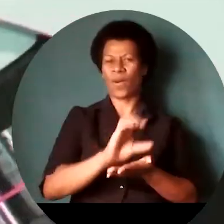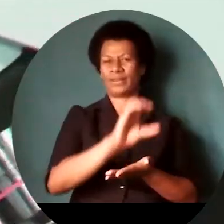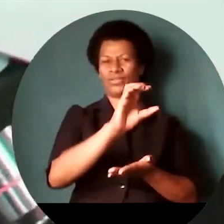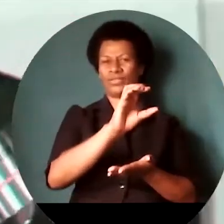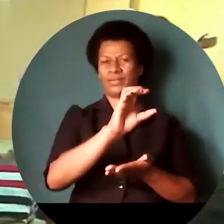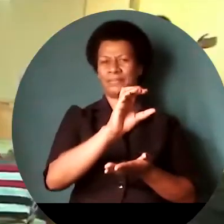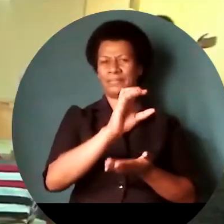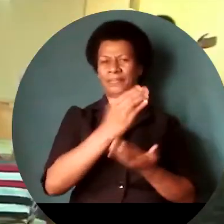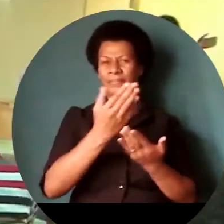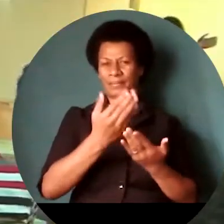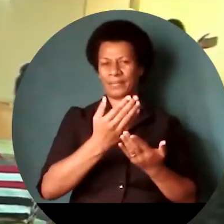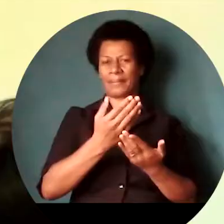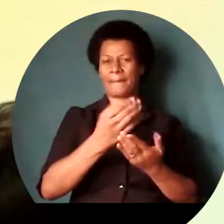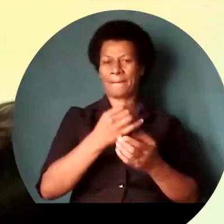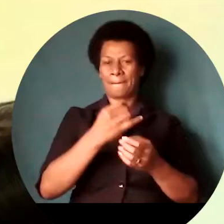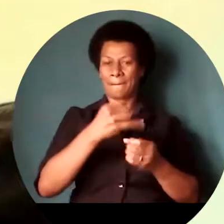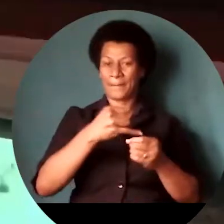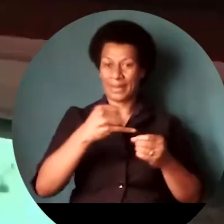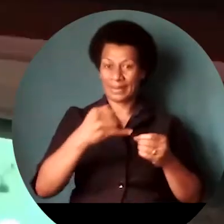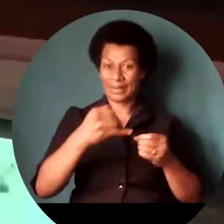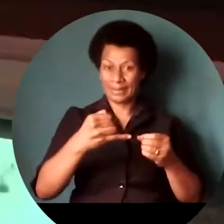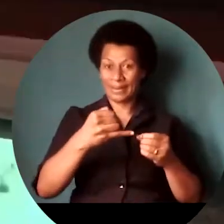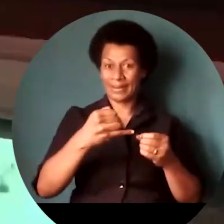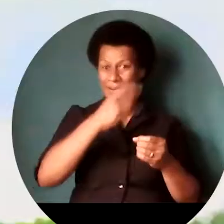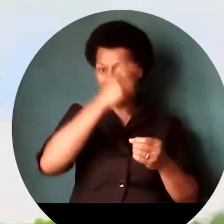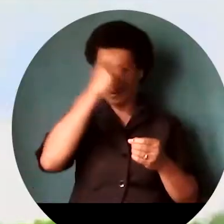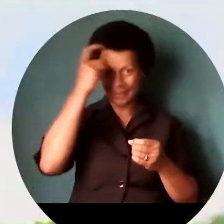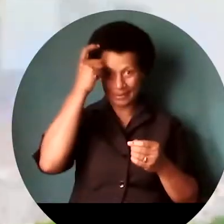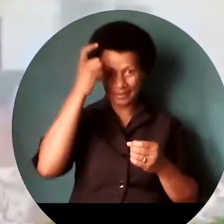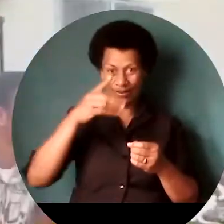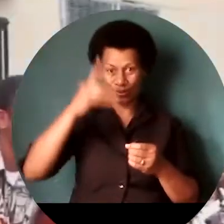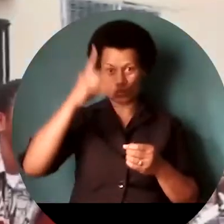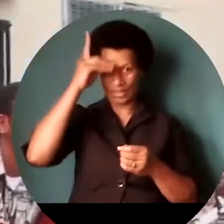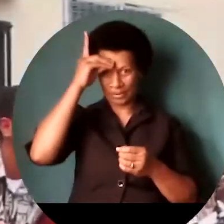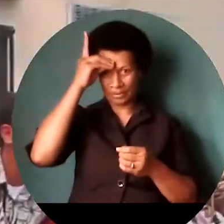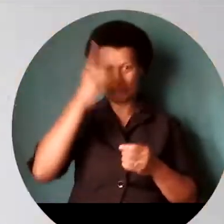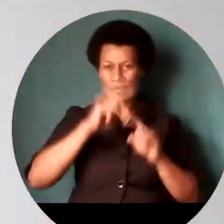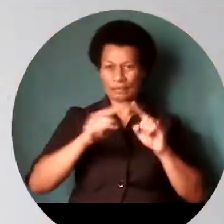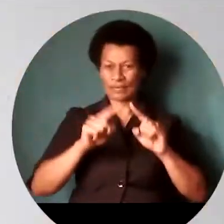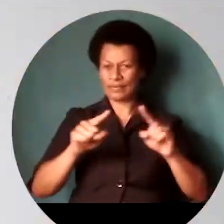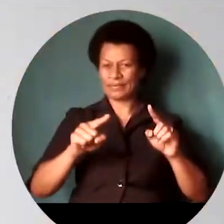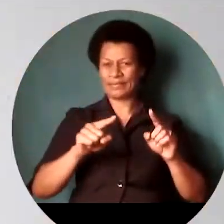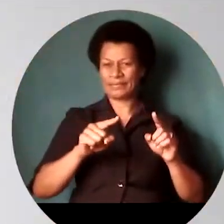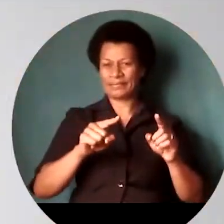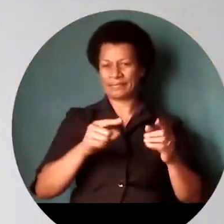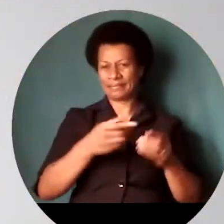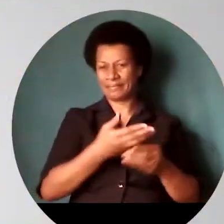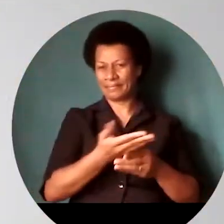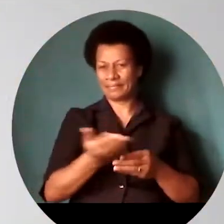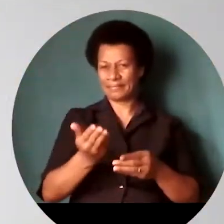and Technology, the College of Medicine, Nursing and Health Science, Humanities and Education.